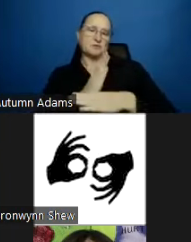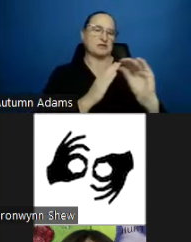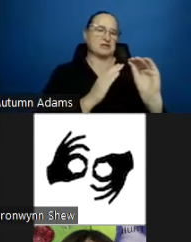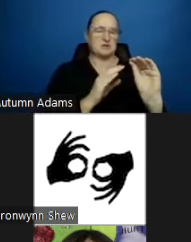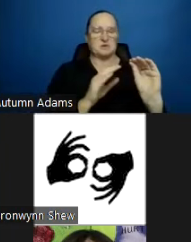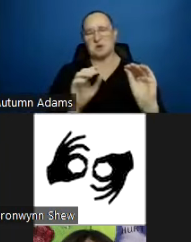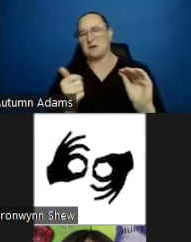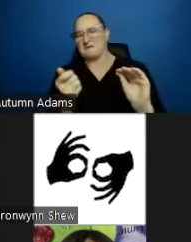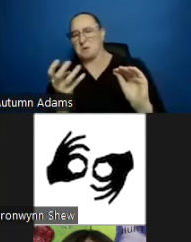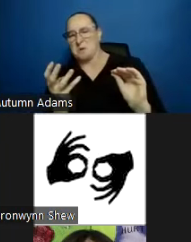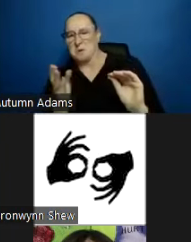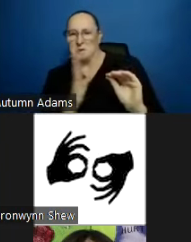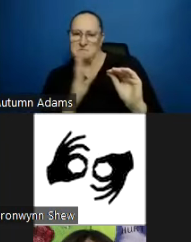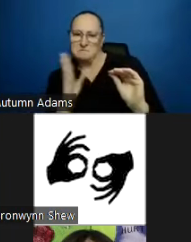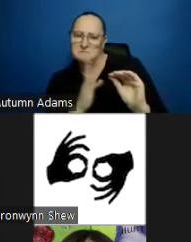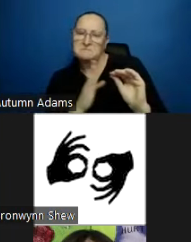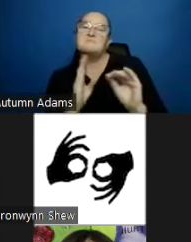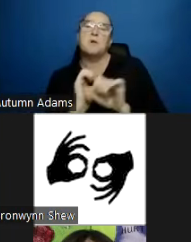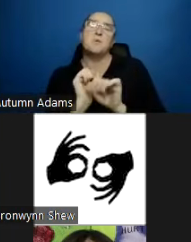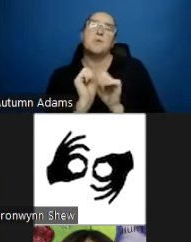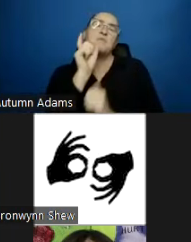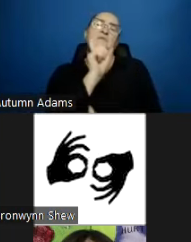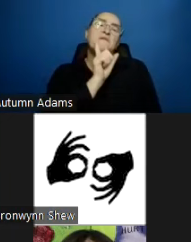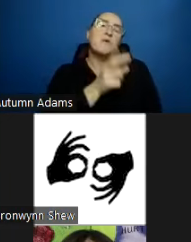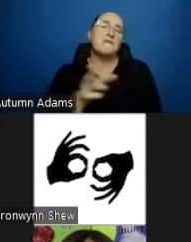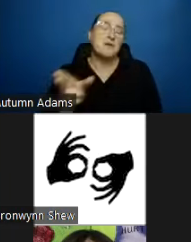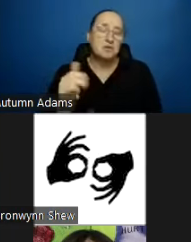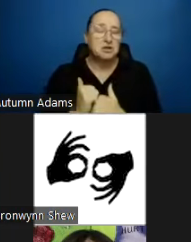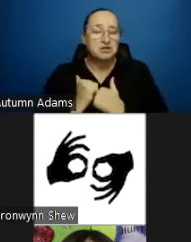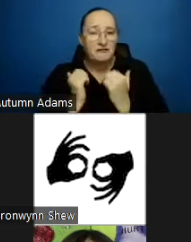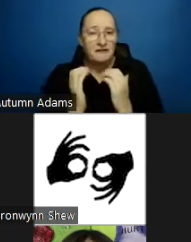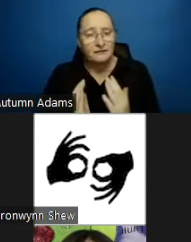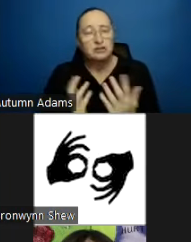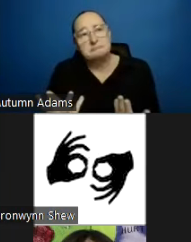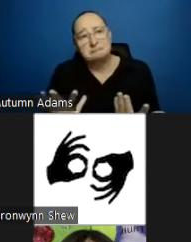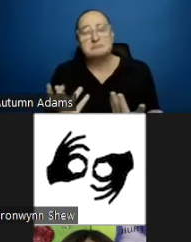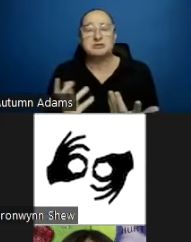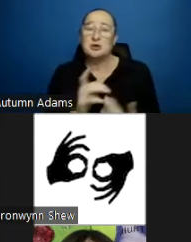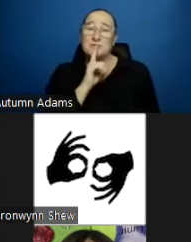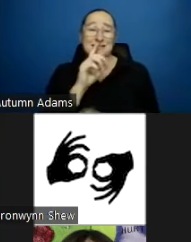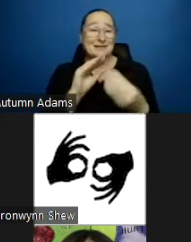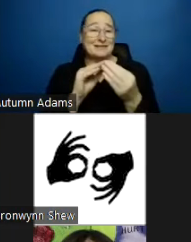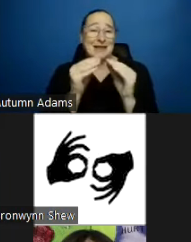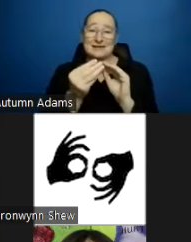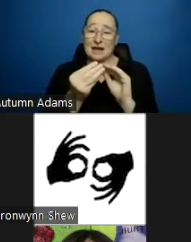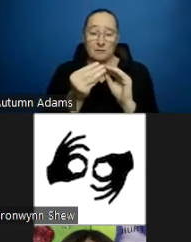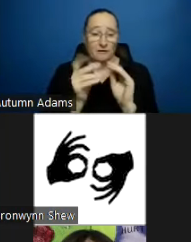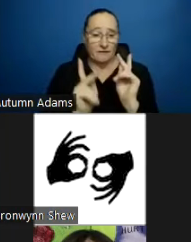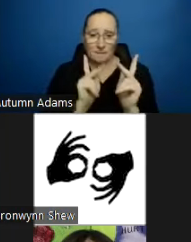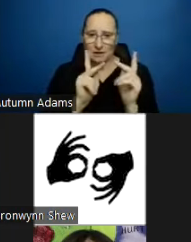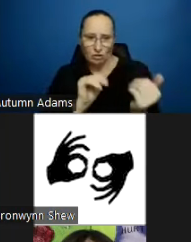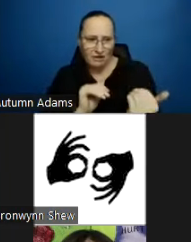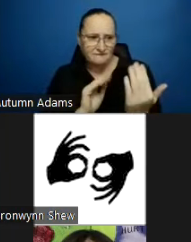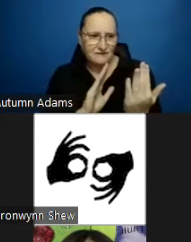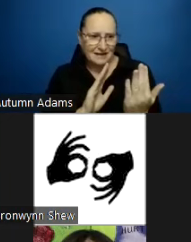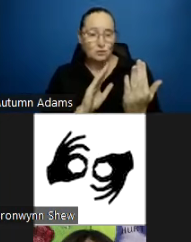a few. So that, it really are numbers of the people who face that. We see